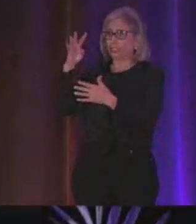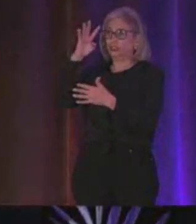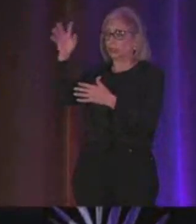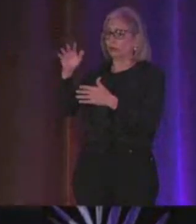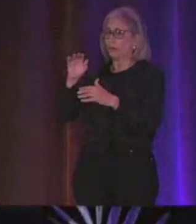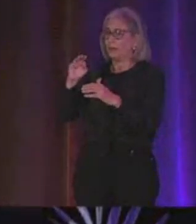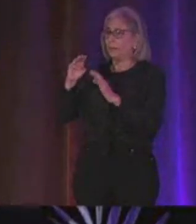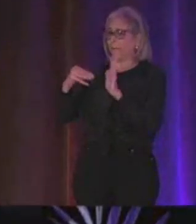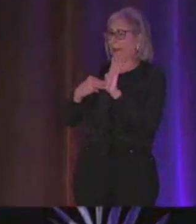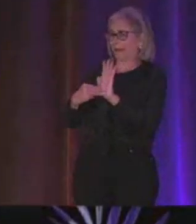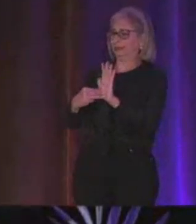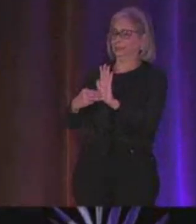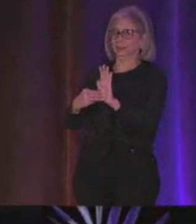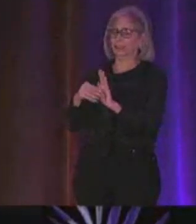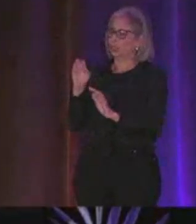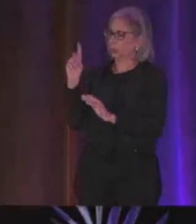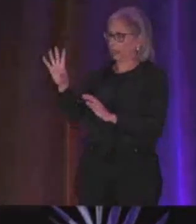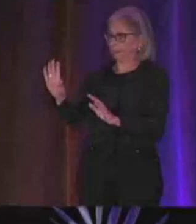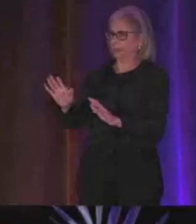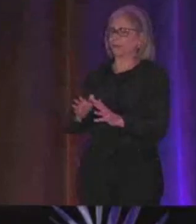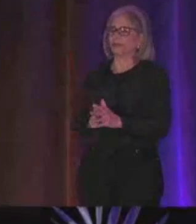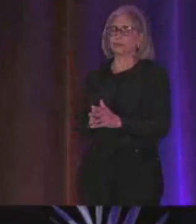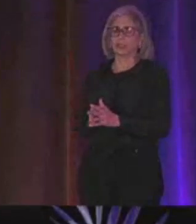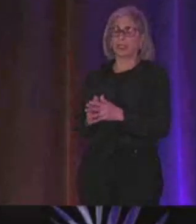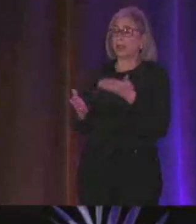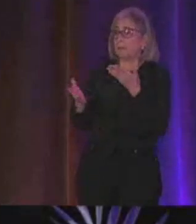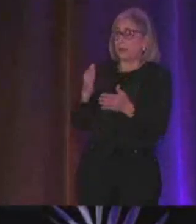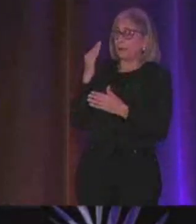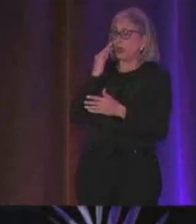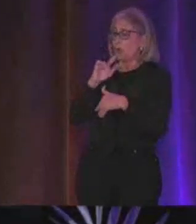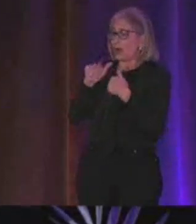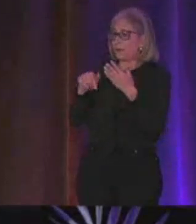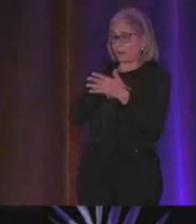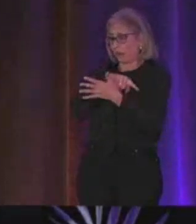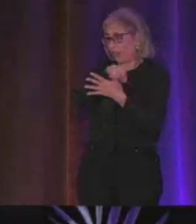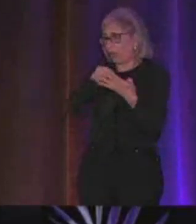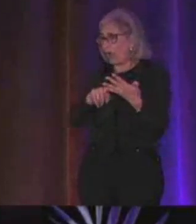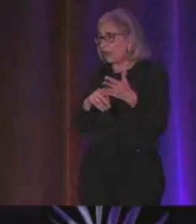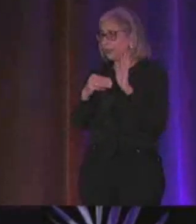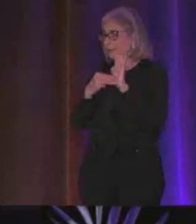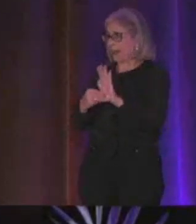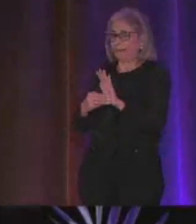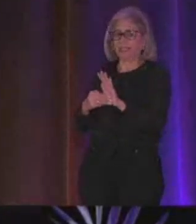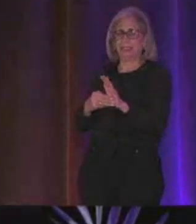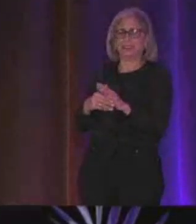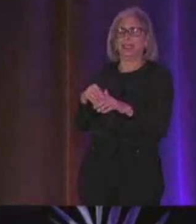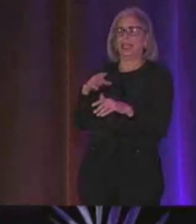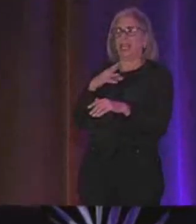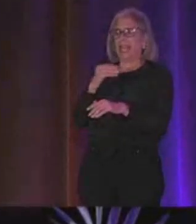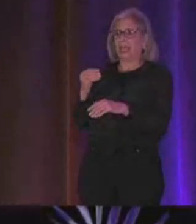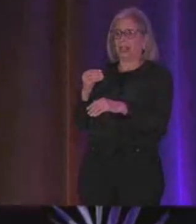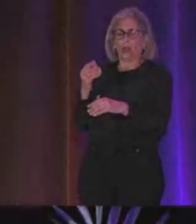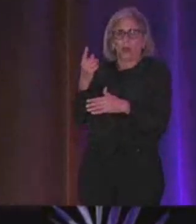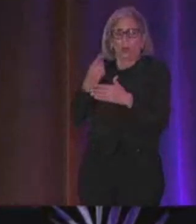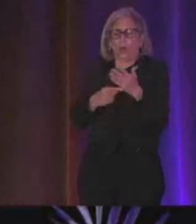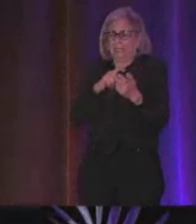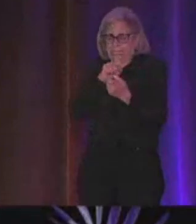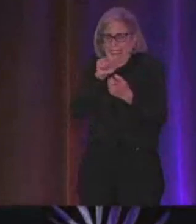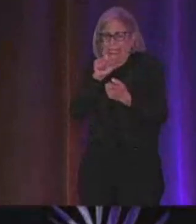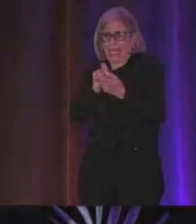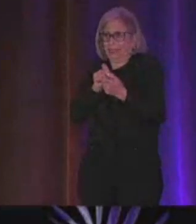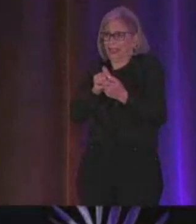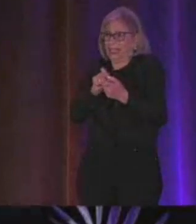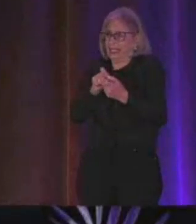models. Okay, so we know about all these generative AI modeling and about the AI algorithms, but what is exactly